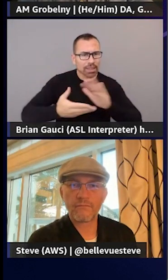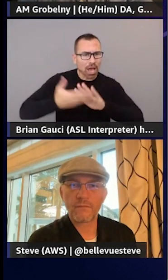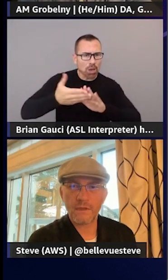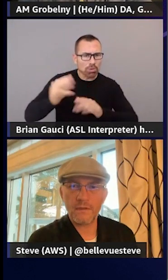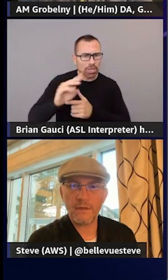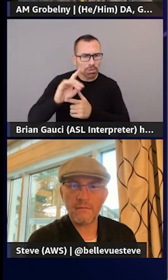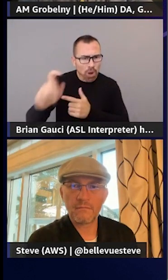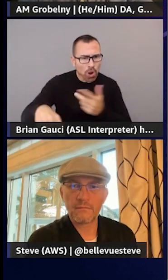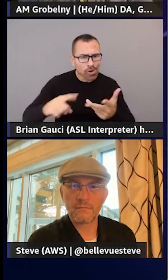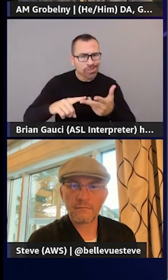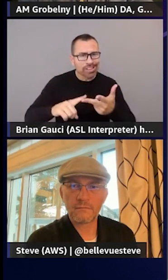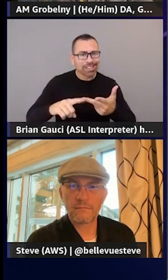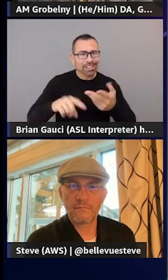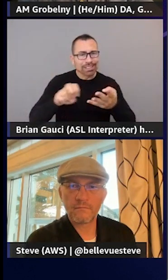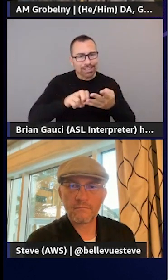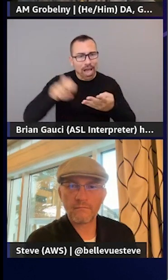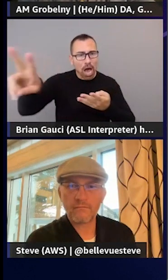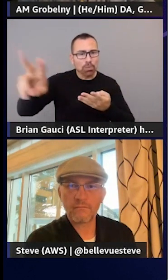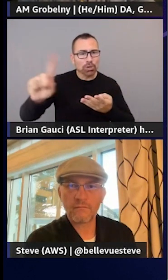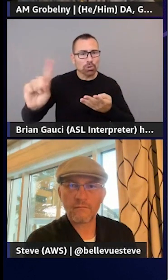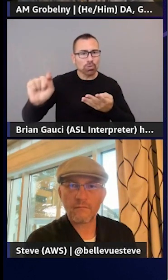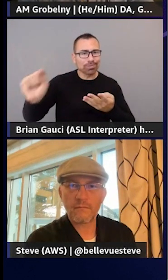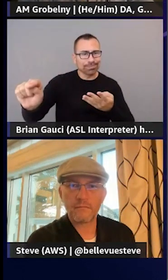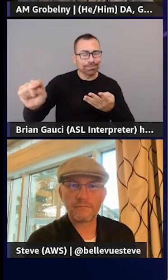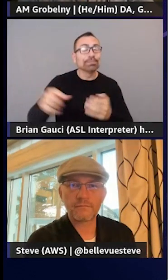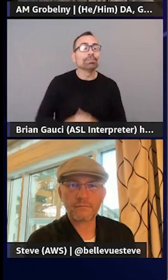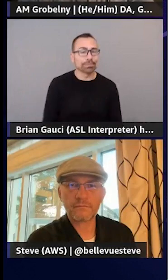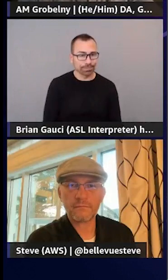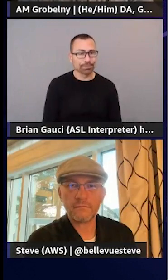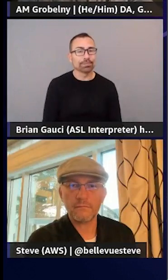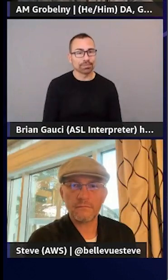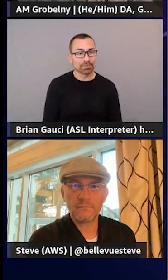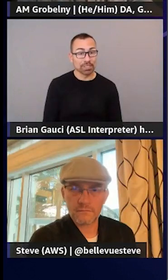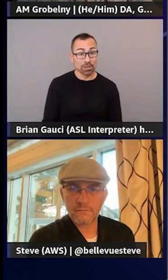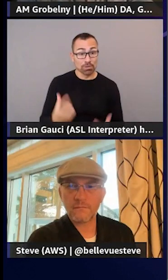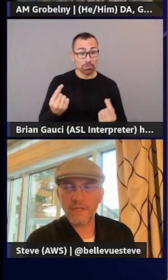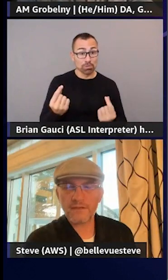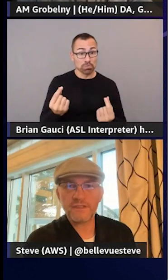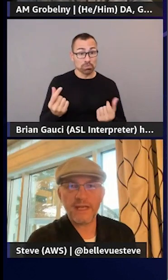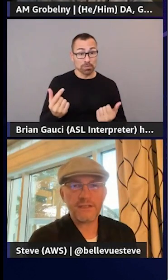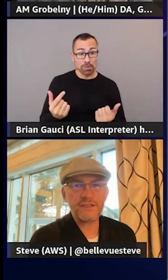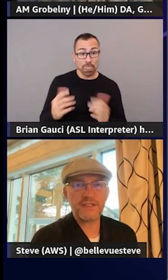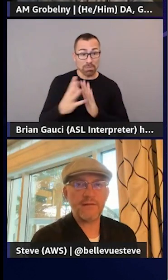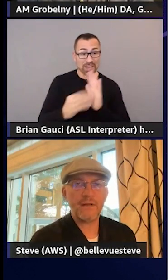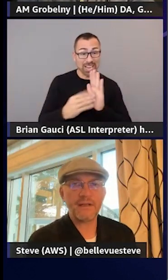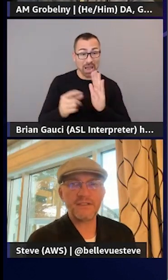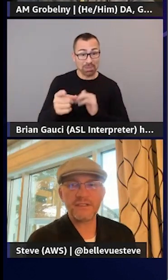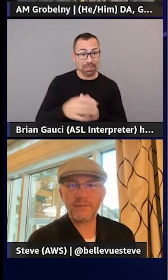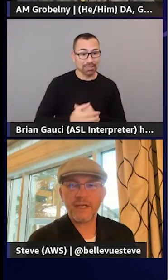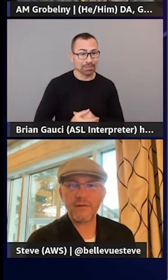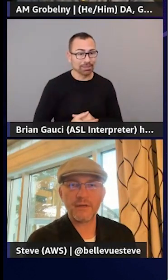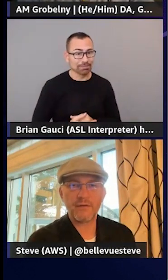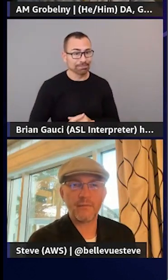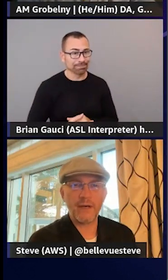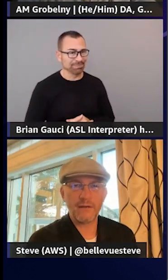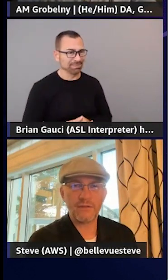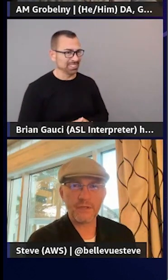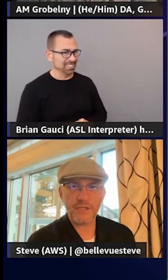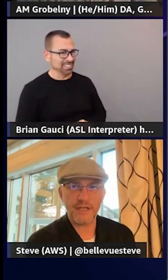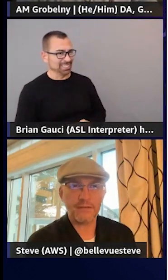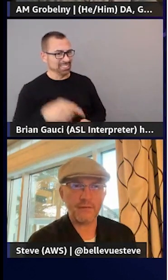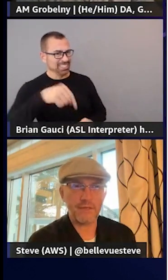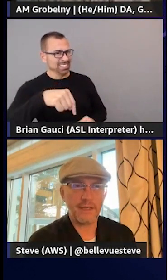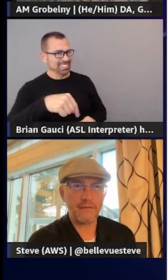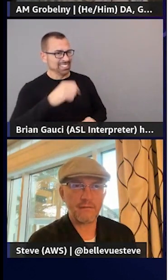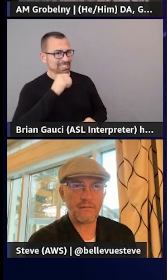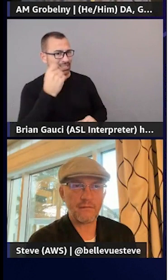destination. Okay. All right. Cool. So I'm just going to copy these. Yeah, I was going to say, it doesn't sound like this is something I'm going to run on my local